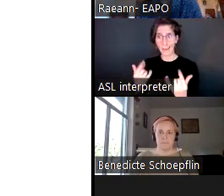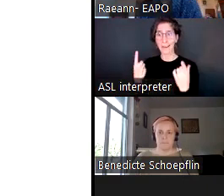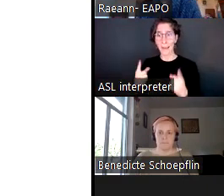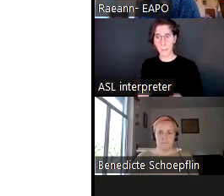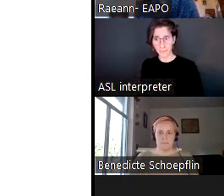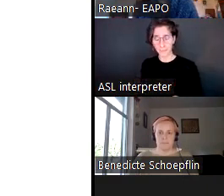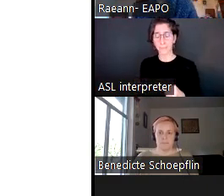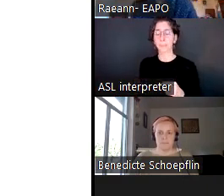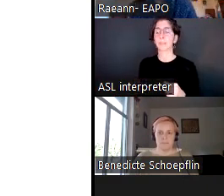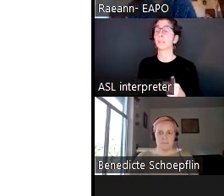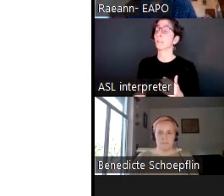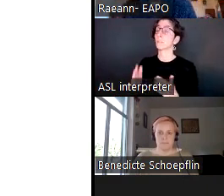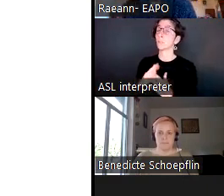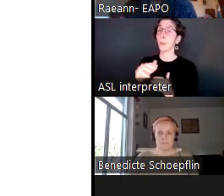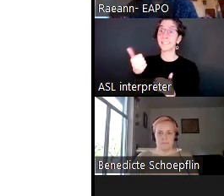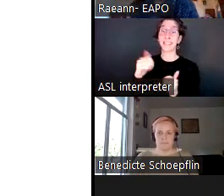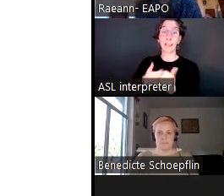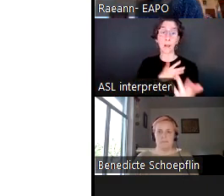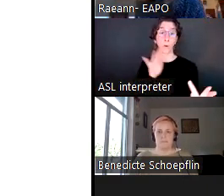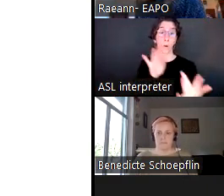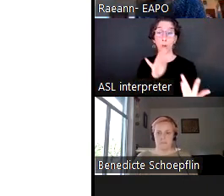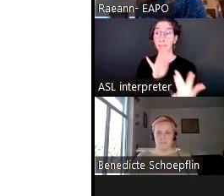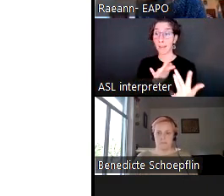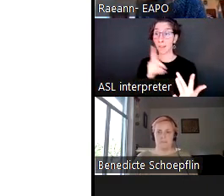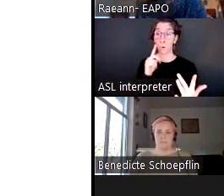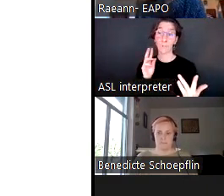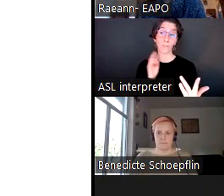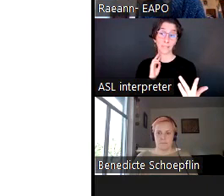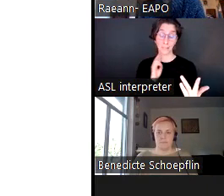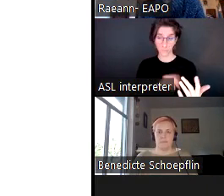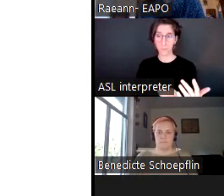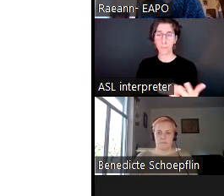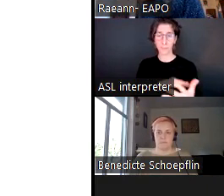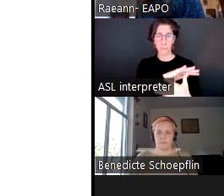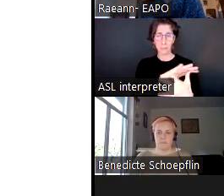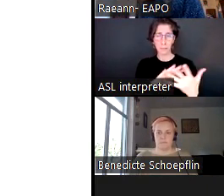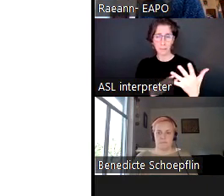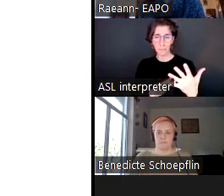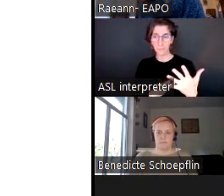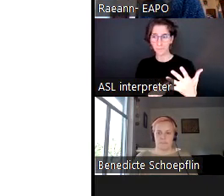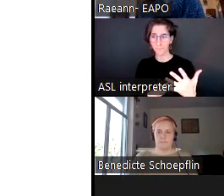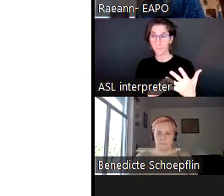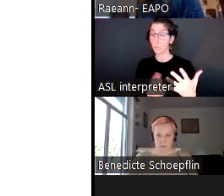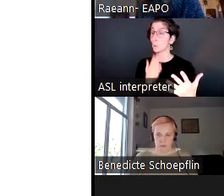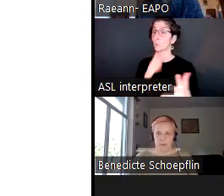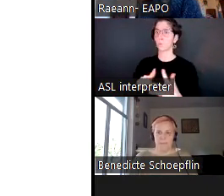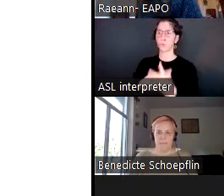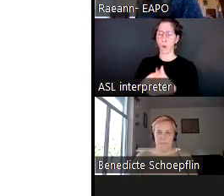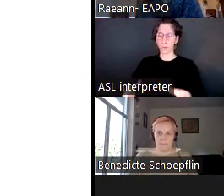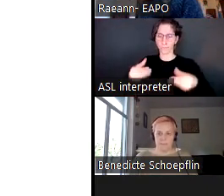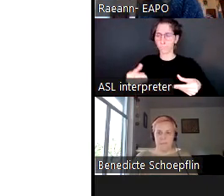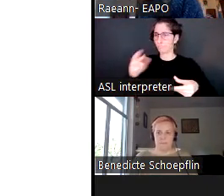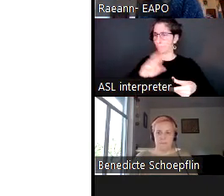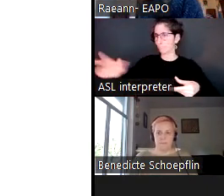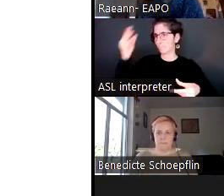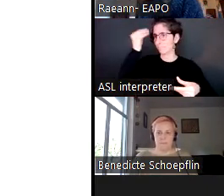that victims are being contacted. And so that's a really good package. On our